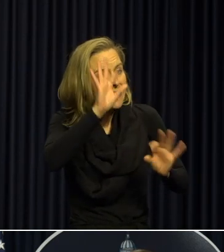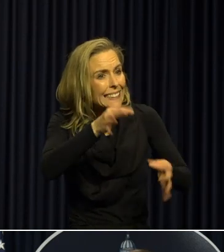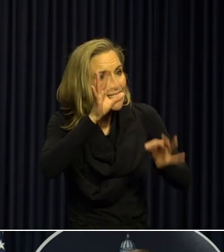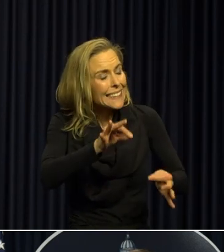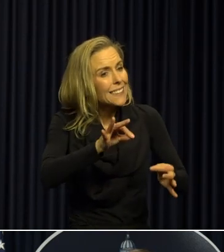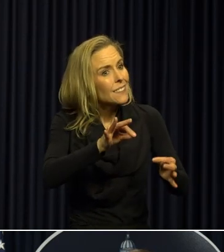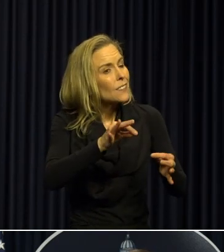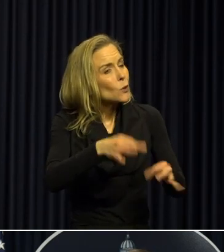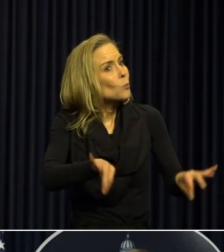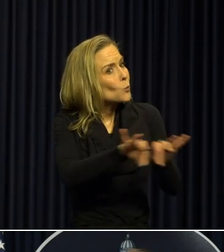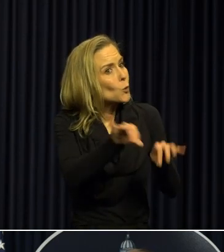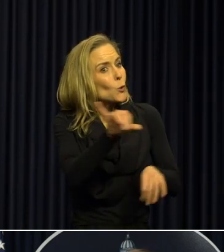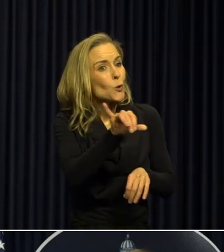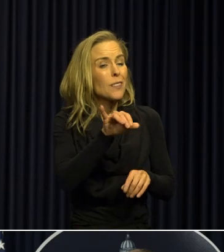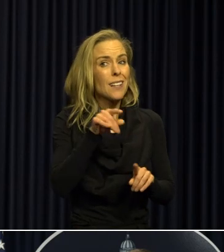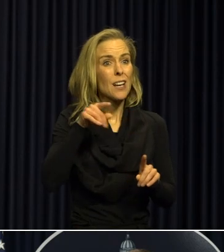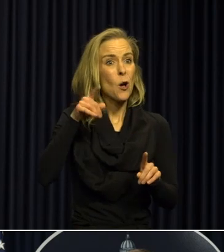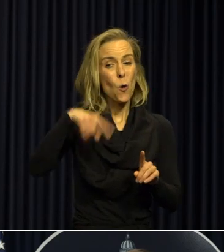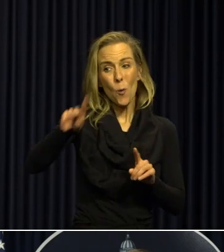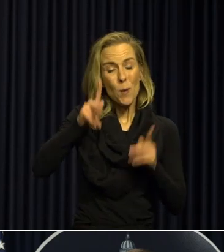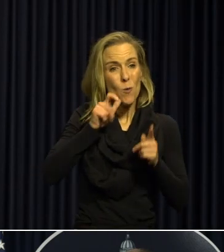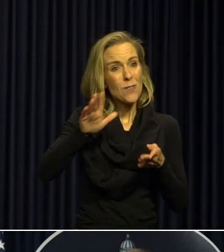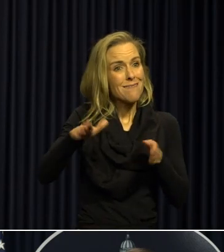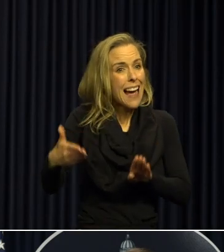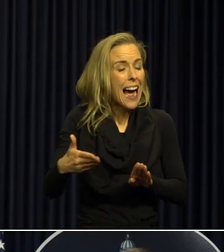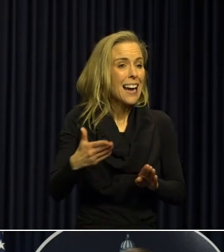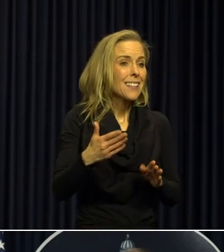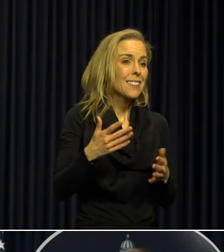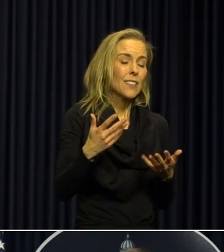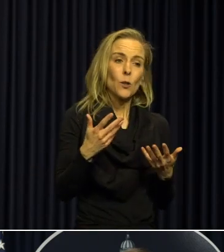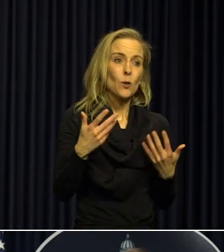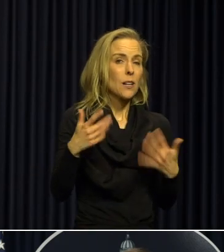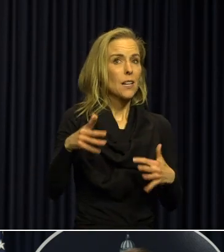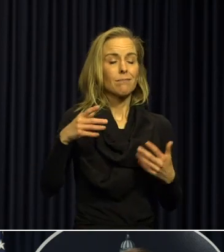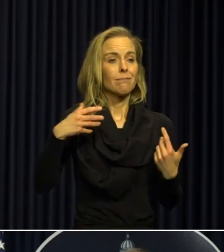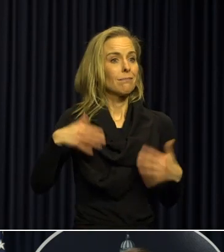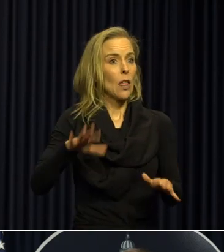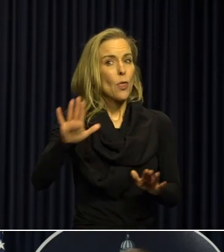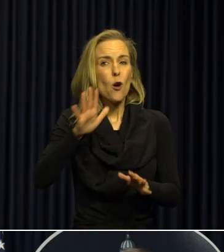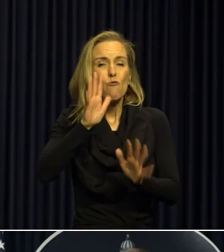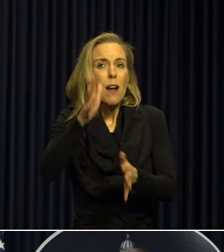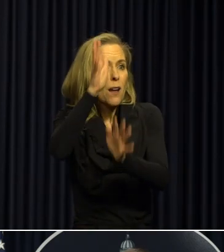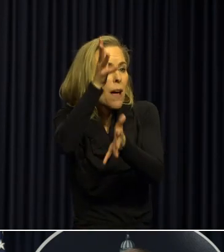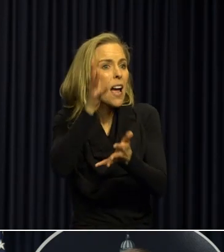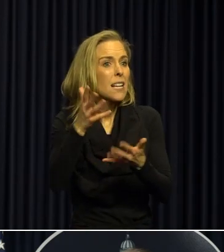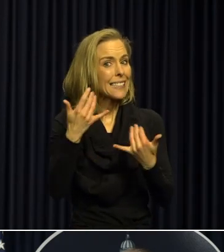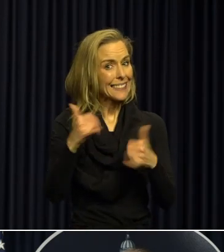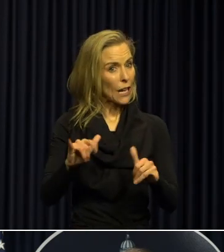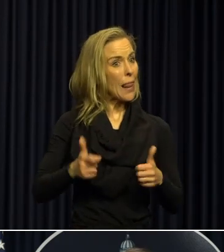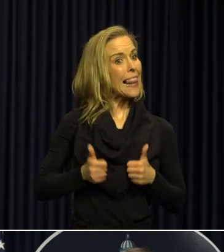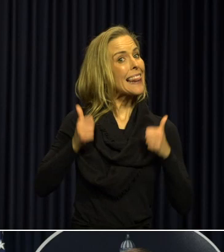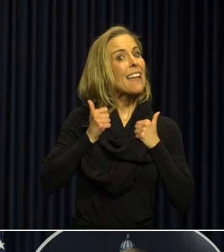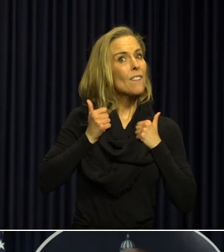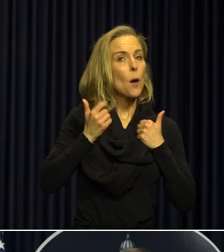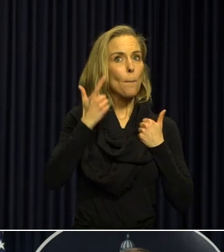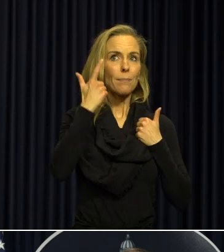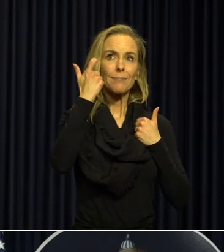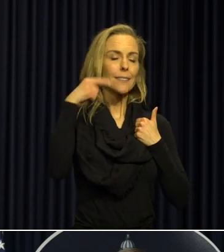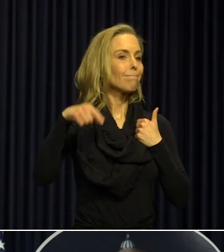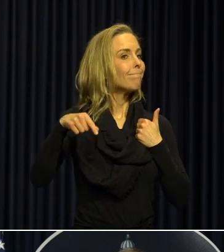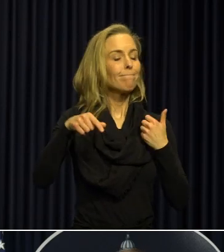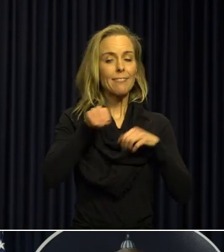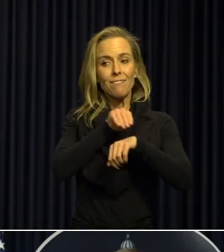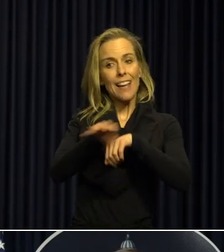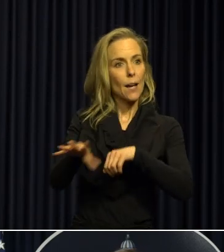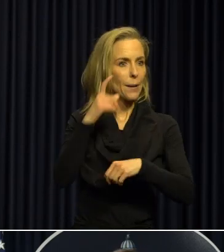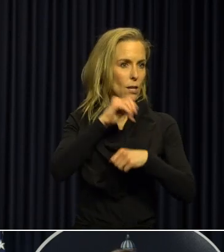people's parents and grandparents, and they would still be with us but for COVID-19. I know some people have tried to claim otherwise.